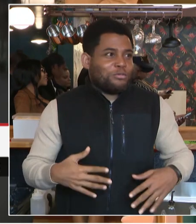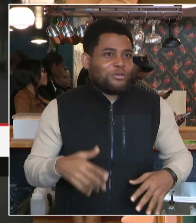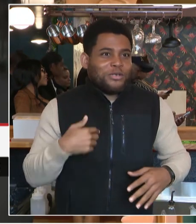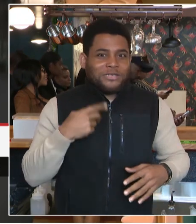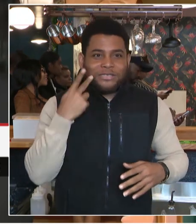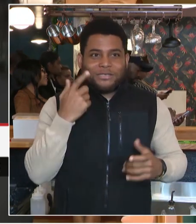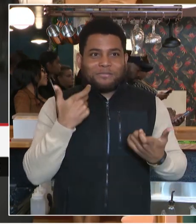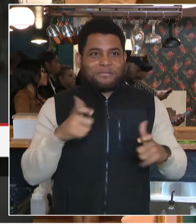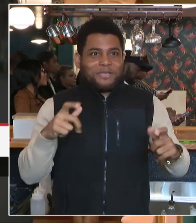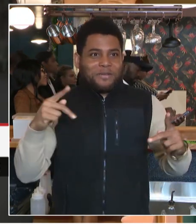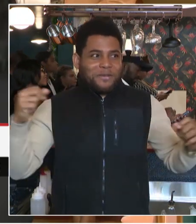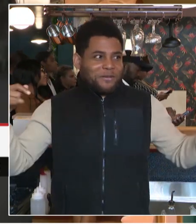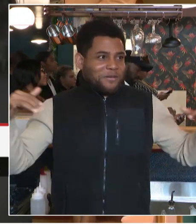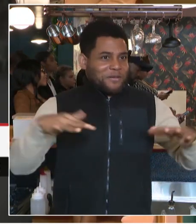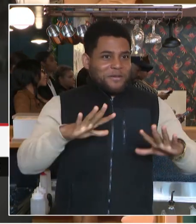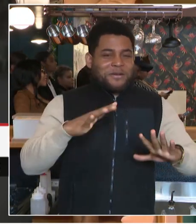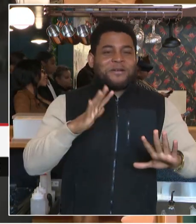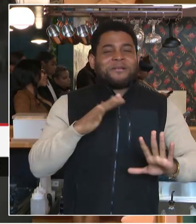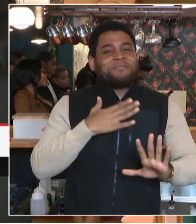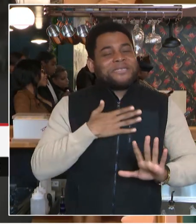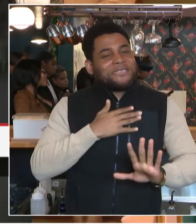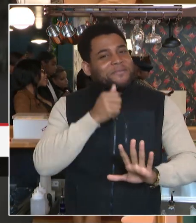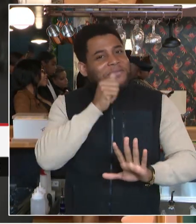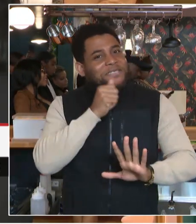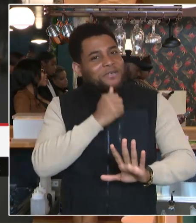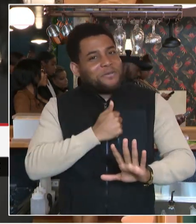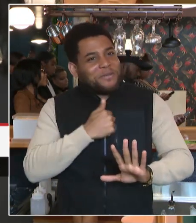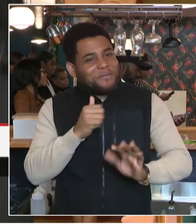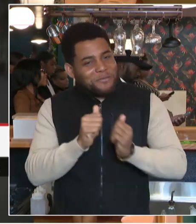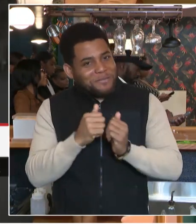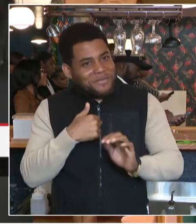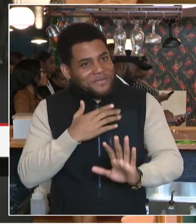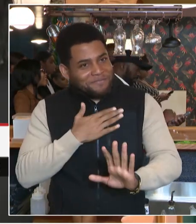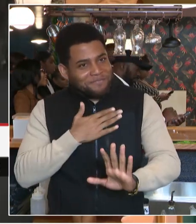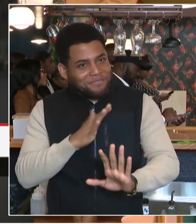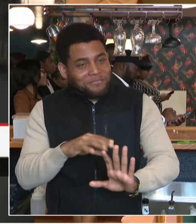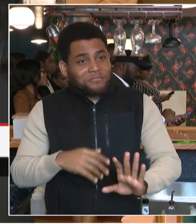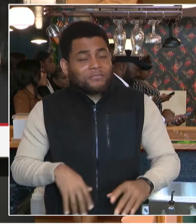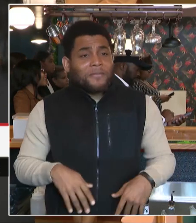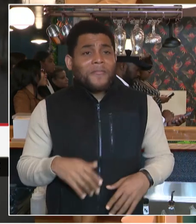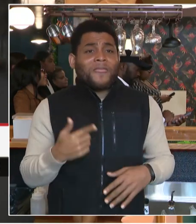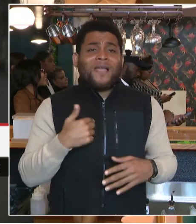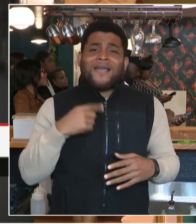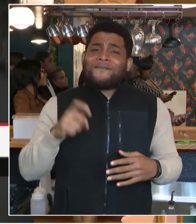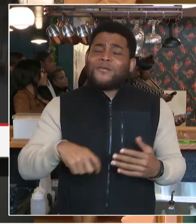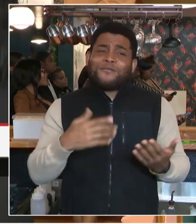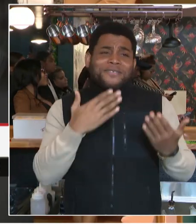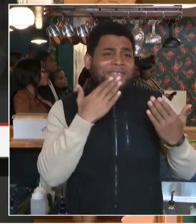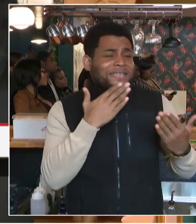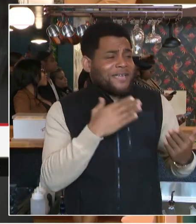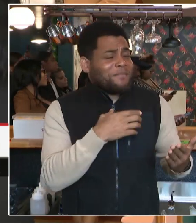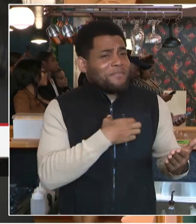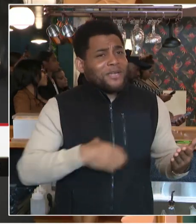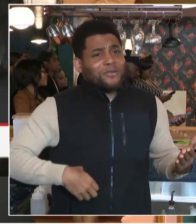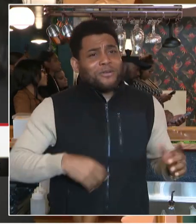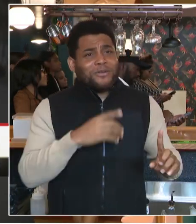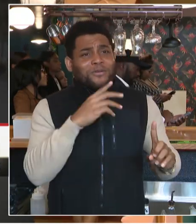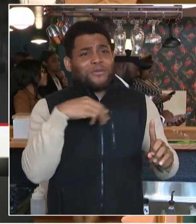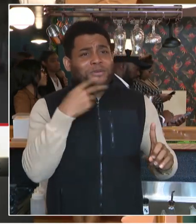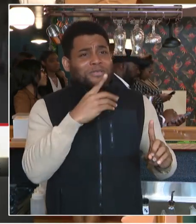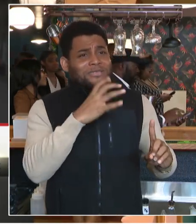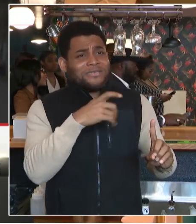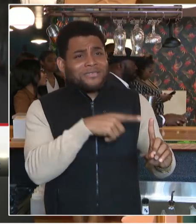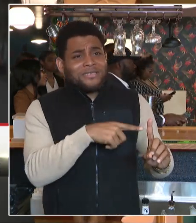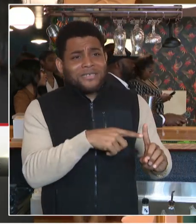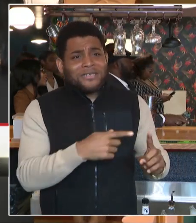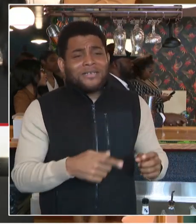I'd like to take the time out, thank the mayor for coming out, all the DC council members, all the ANC people and the beautiful people of Ward